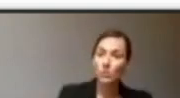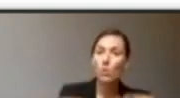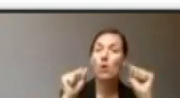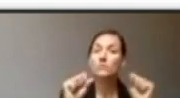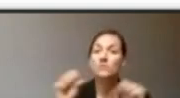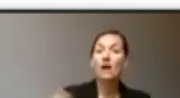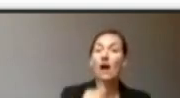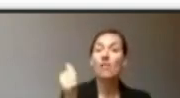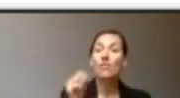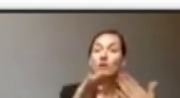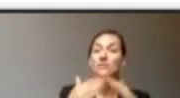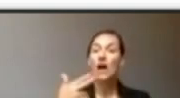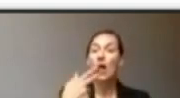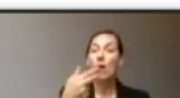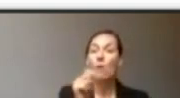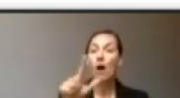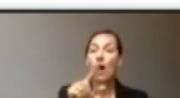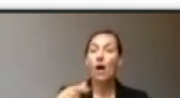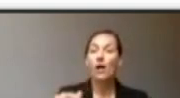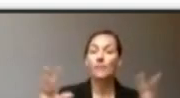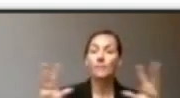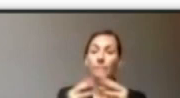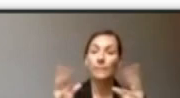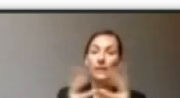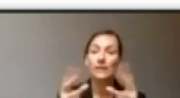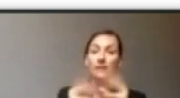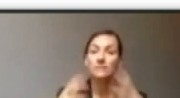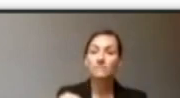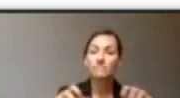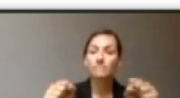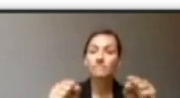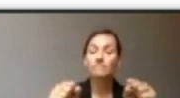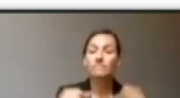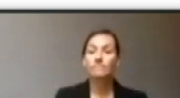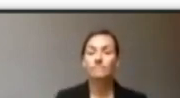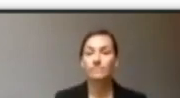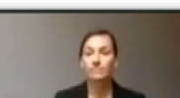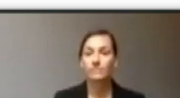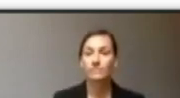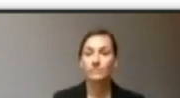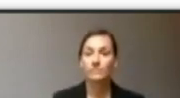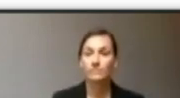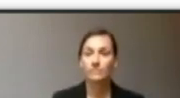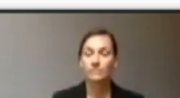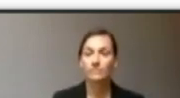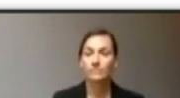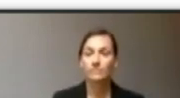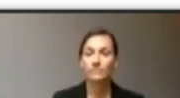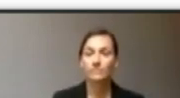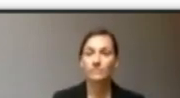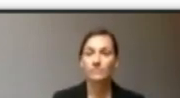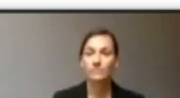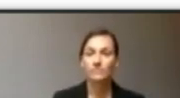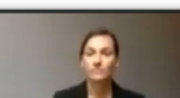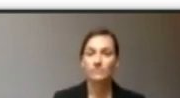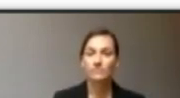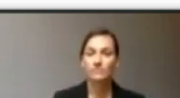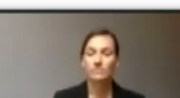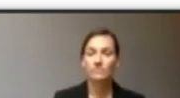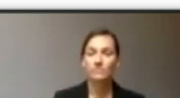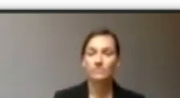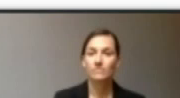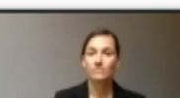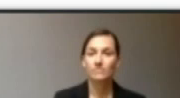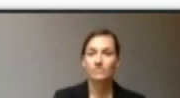meetings to share the work of this COVID-19 Action Council. And then we want to work with that council and other community stakeholders